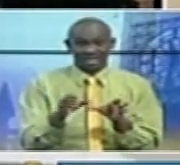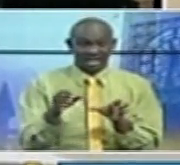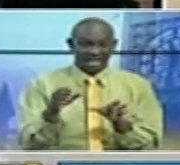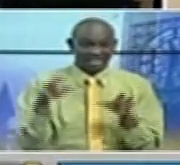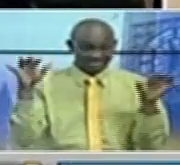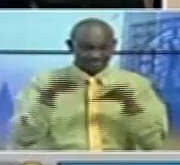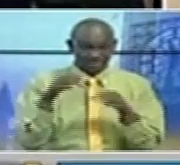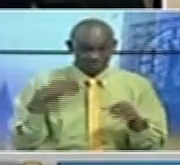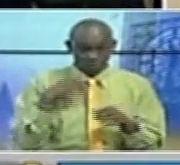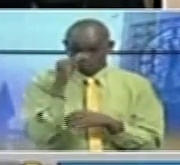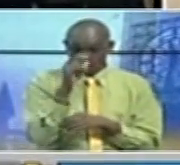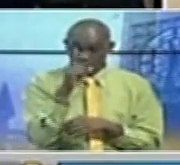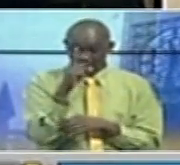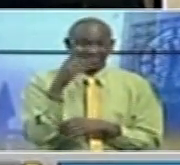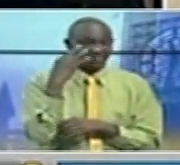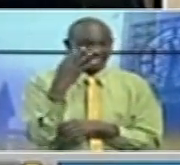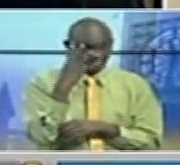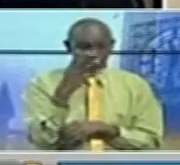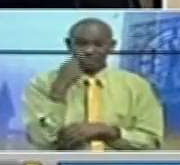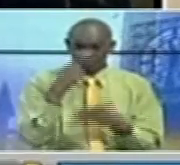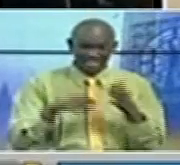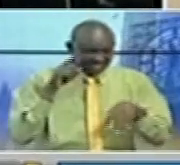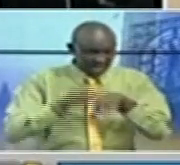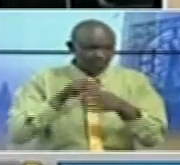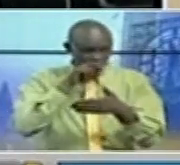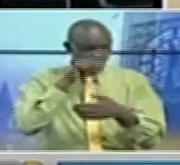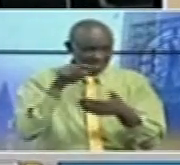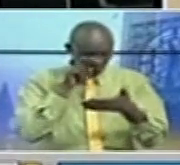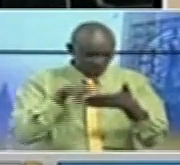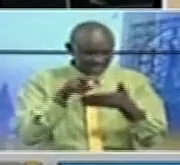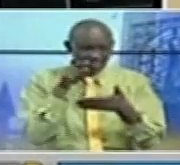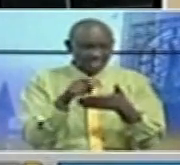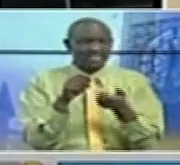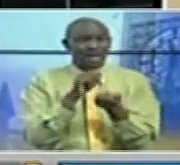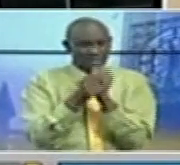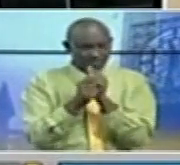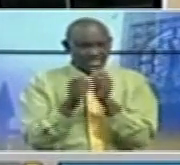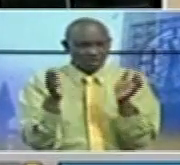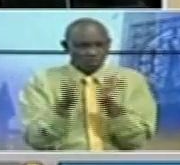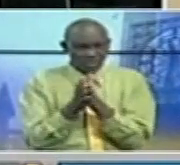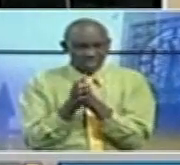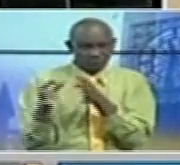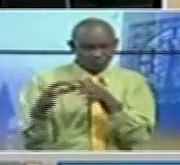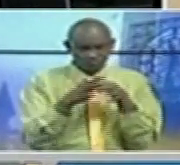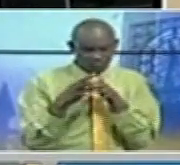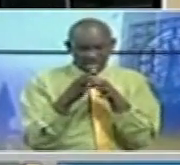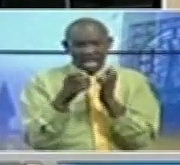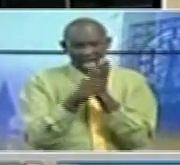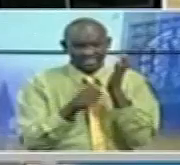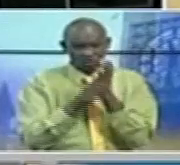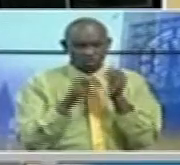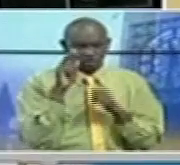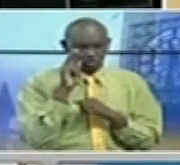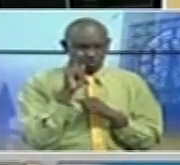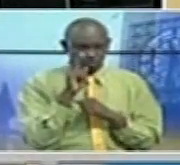Parties, the Article 134 amendment. When you read that amendment in conjunction with Article